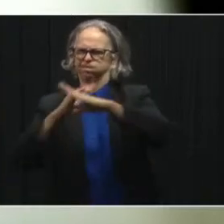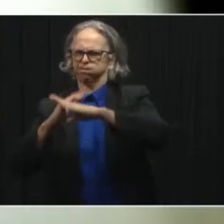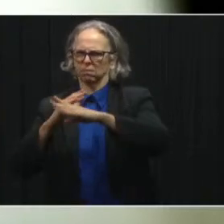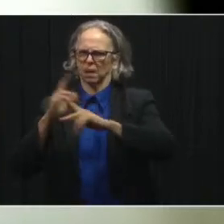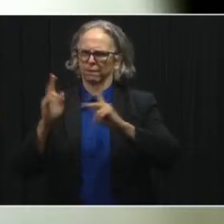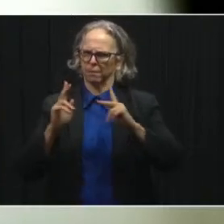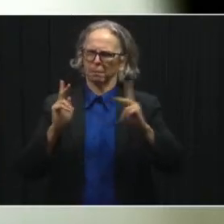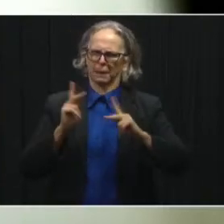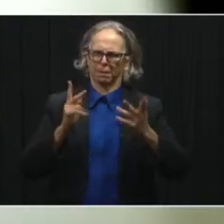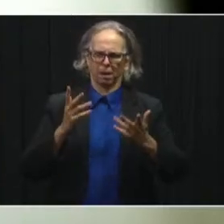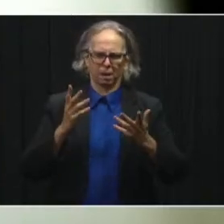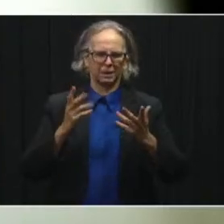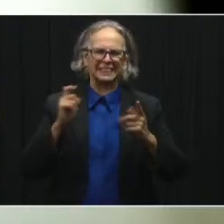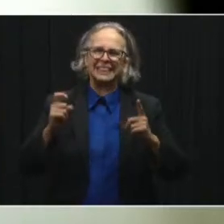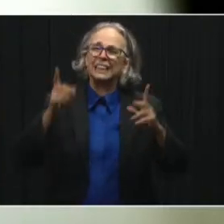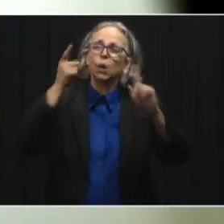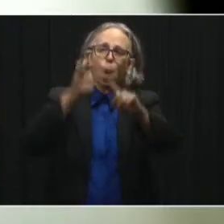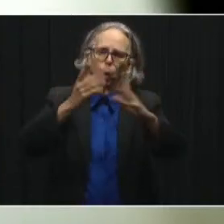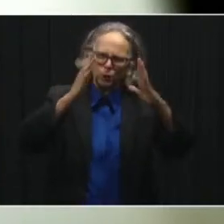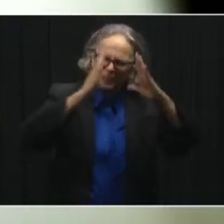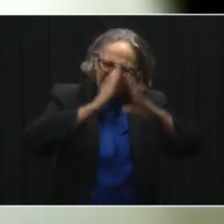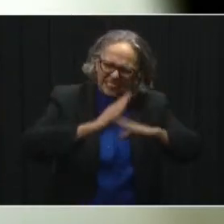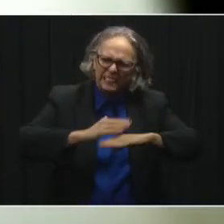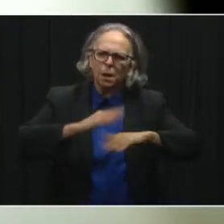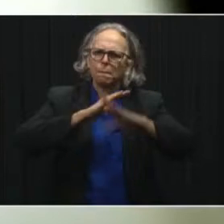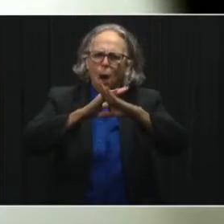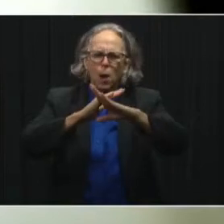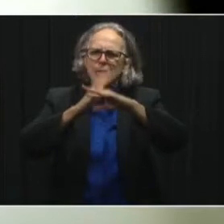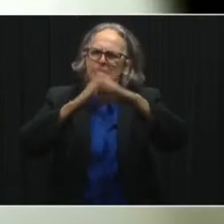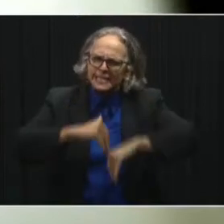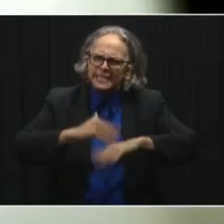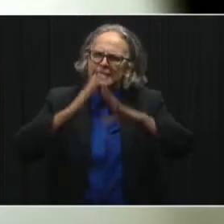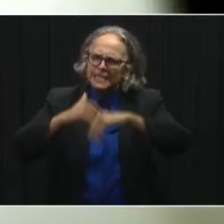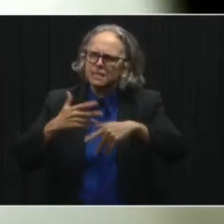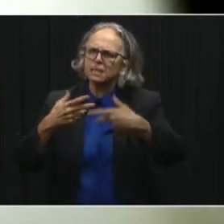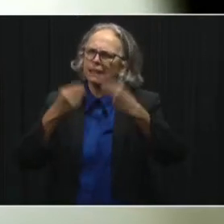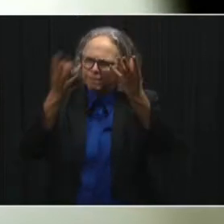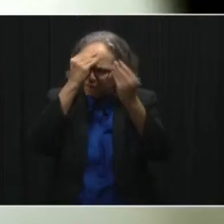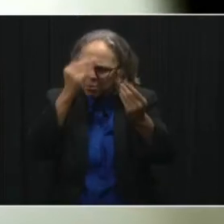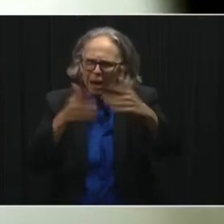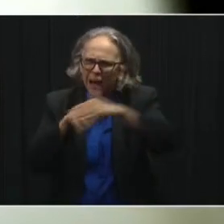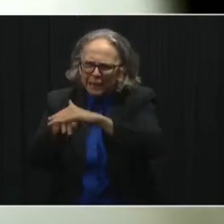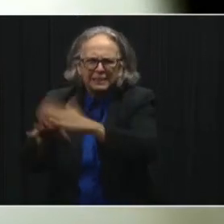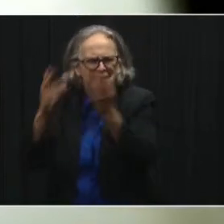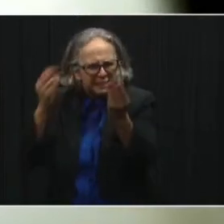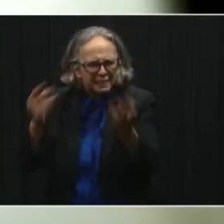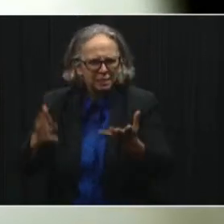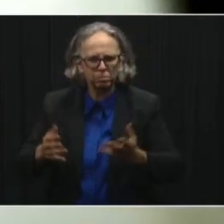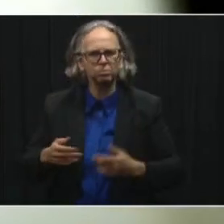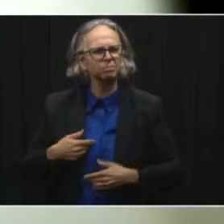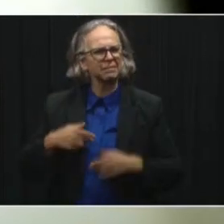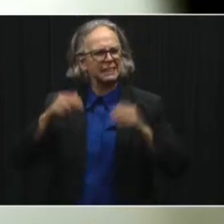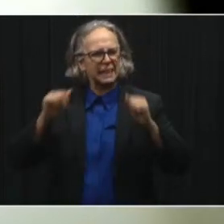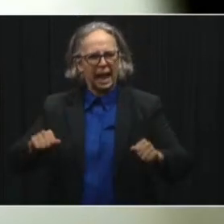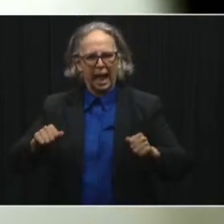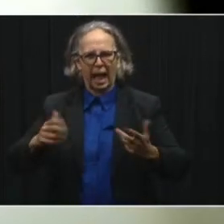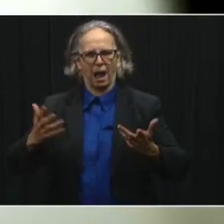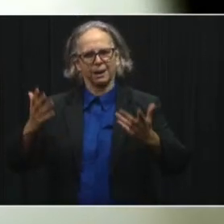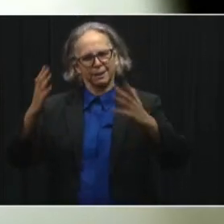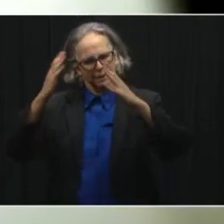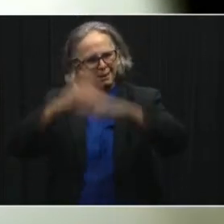my family, my friends, all of them who have those same concerns. If we can cross that barrier and focus